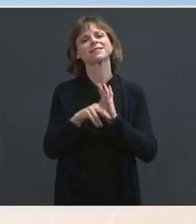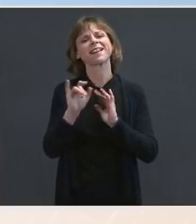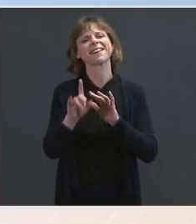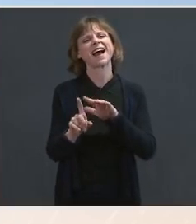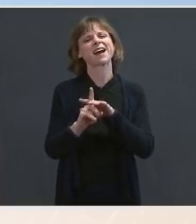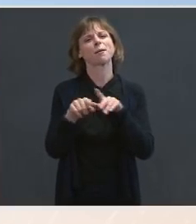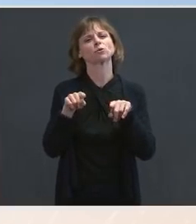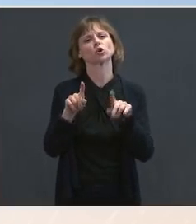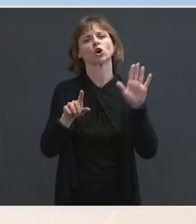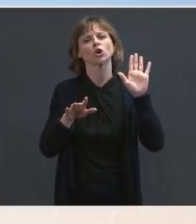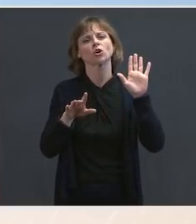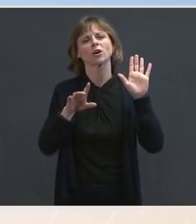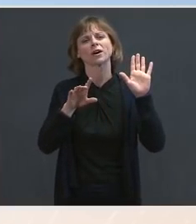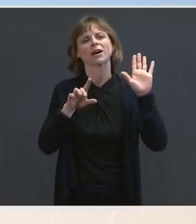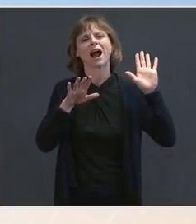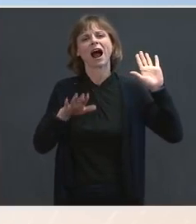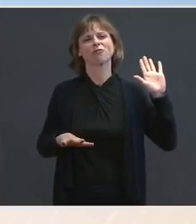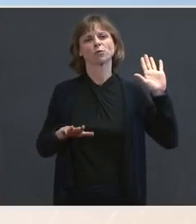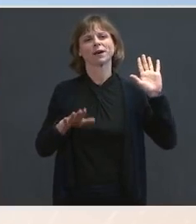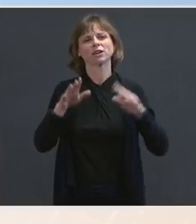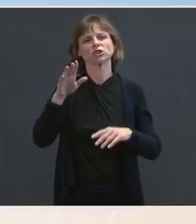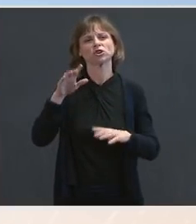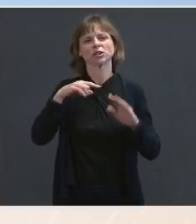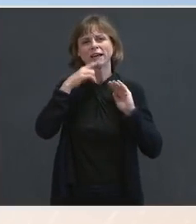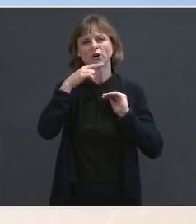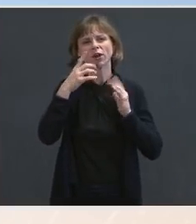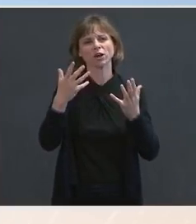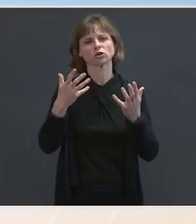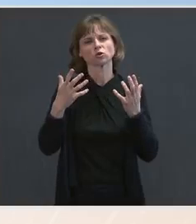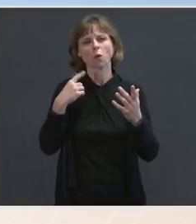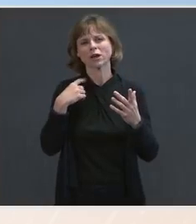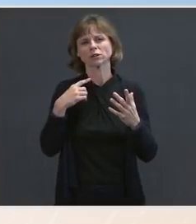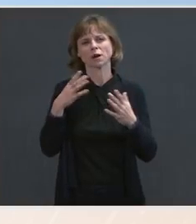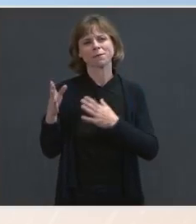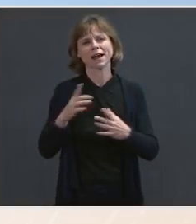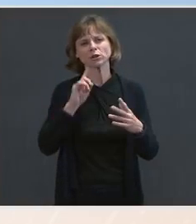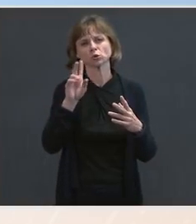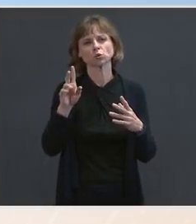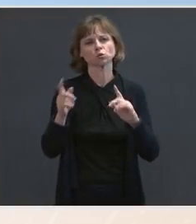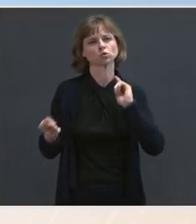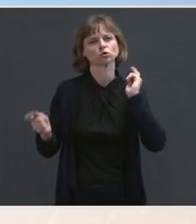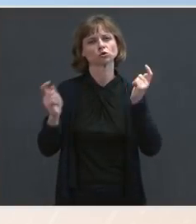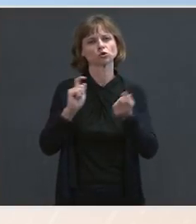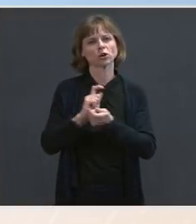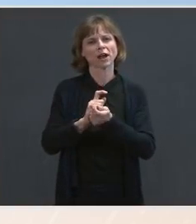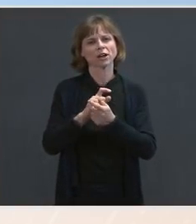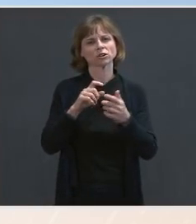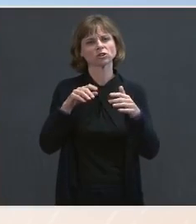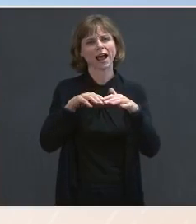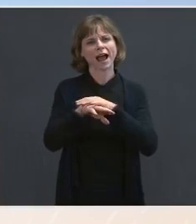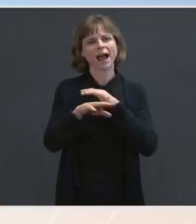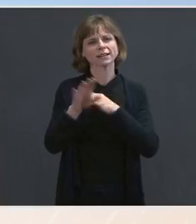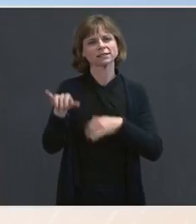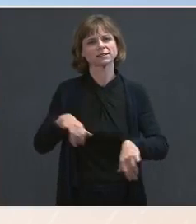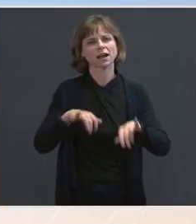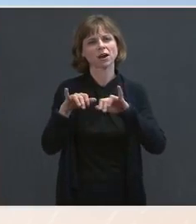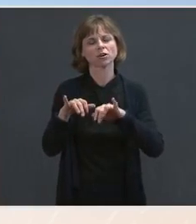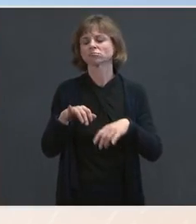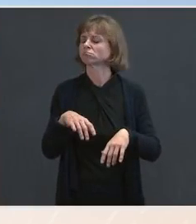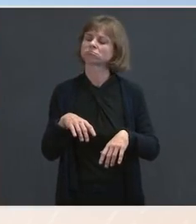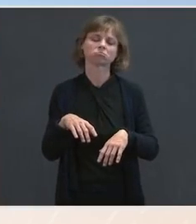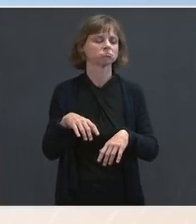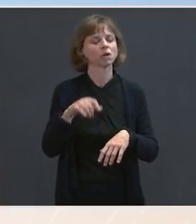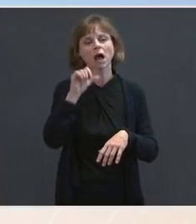have a plan right now to either reverse or significantly revise the community access standards through the VA Mission Act? I don't have a specific plan on that.